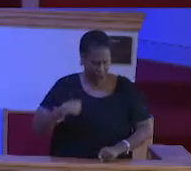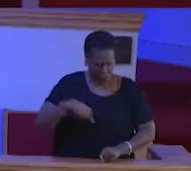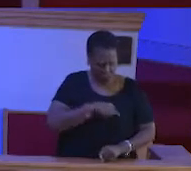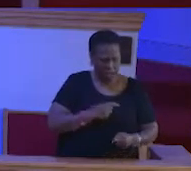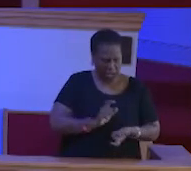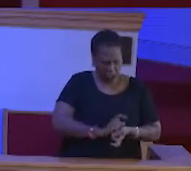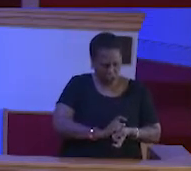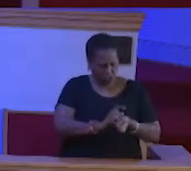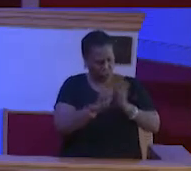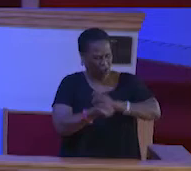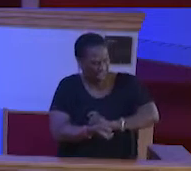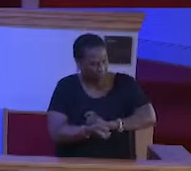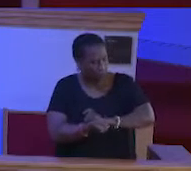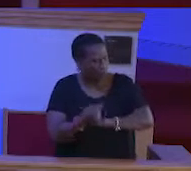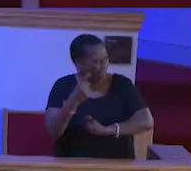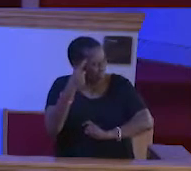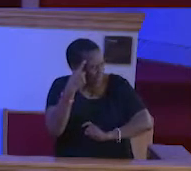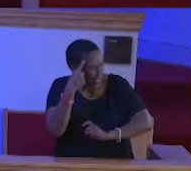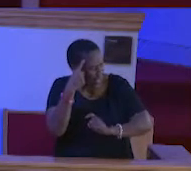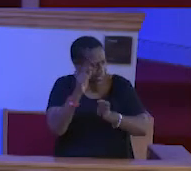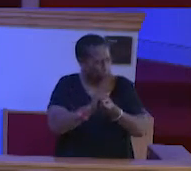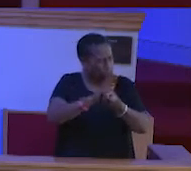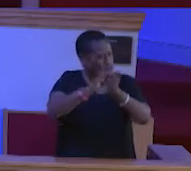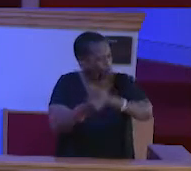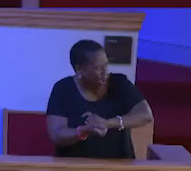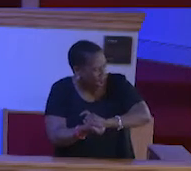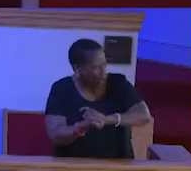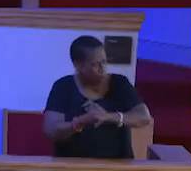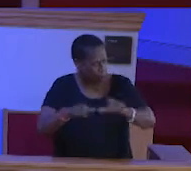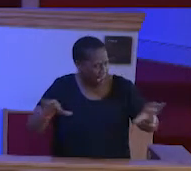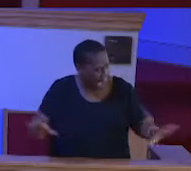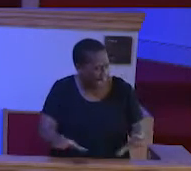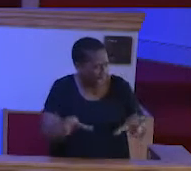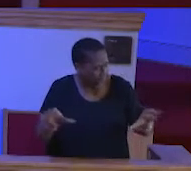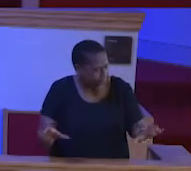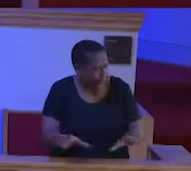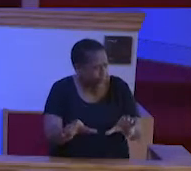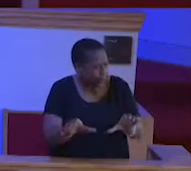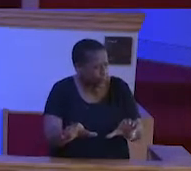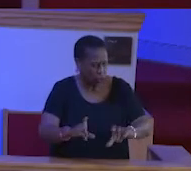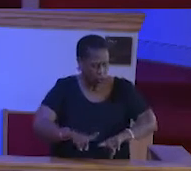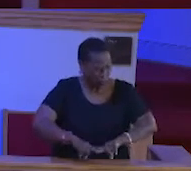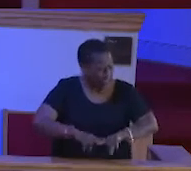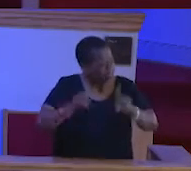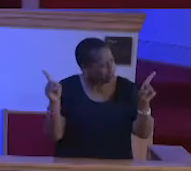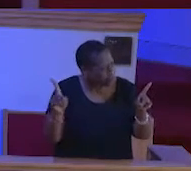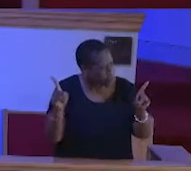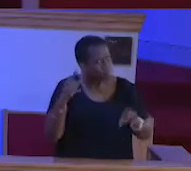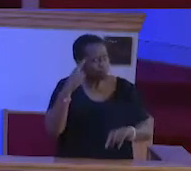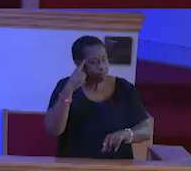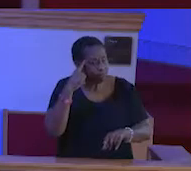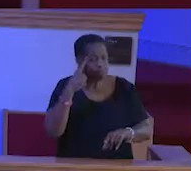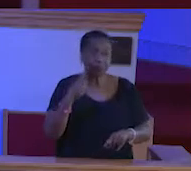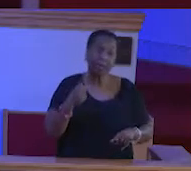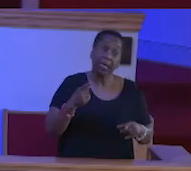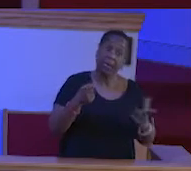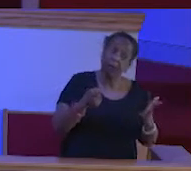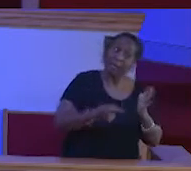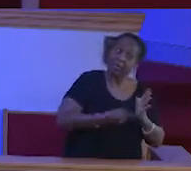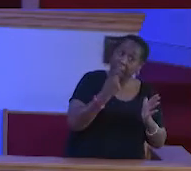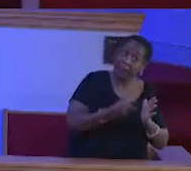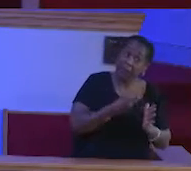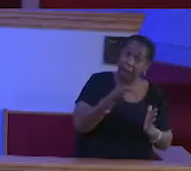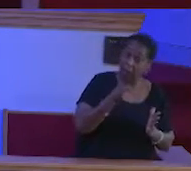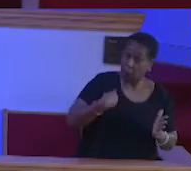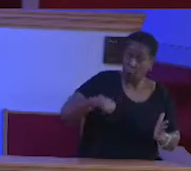our thinking and our actions to a different standard. And then there are times